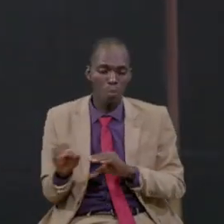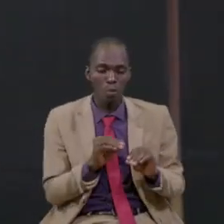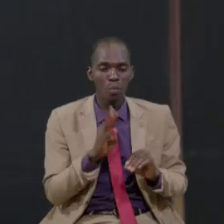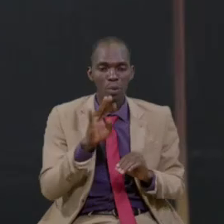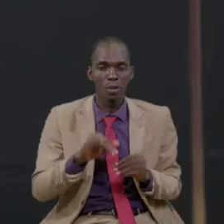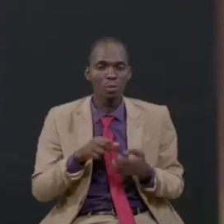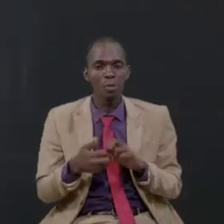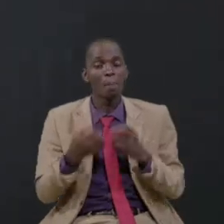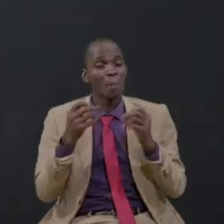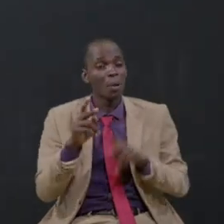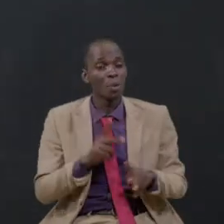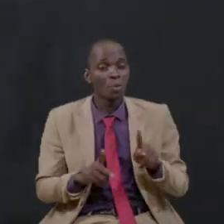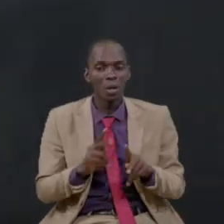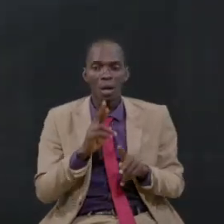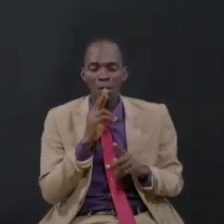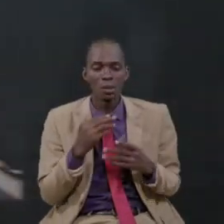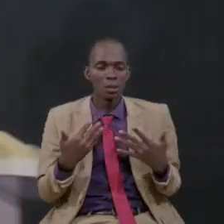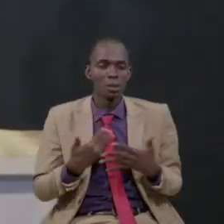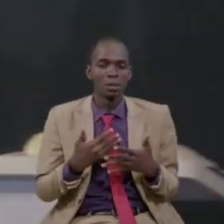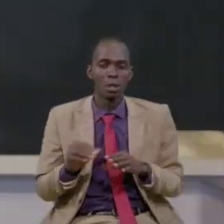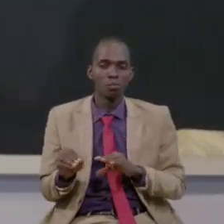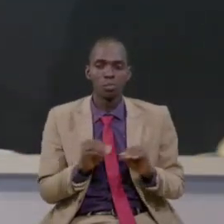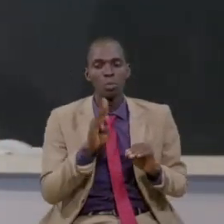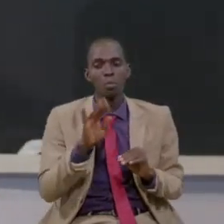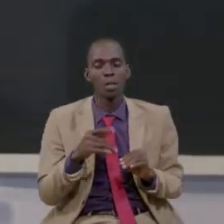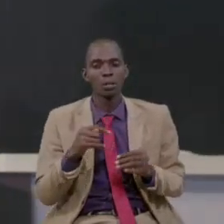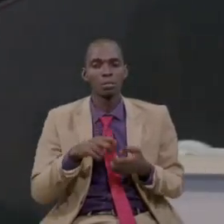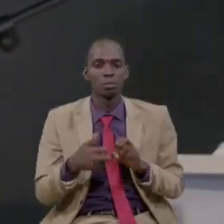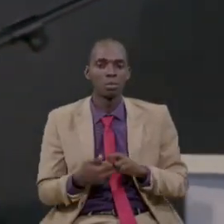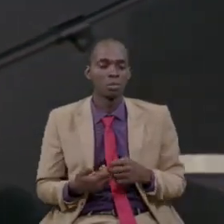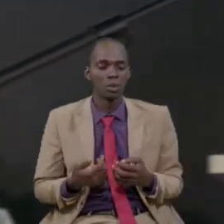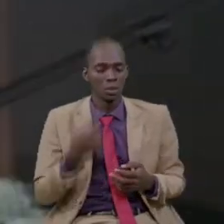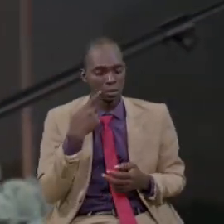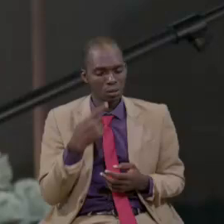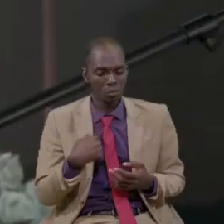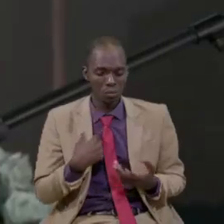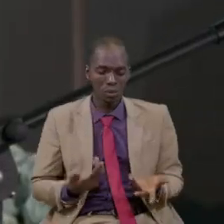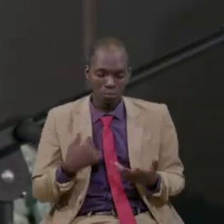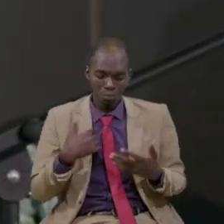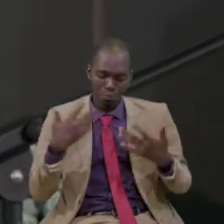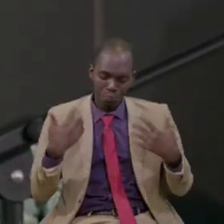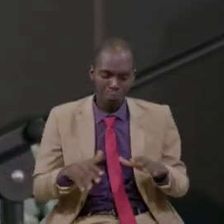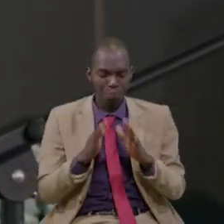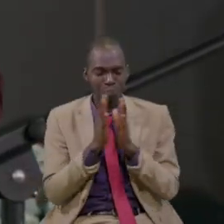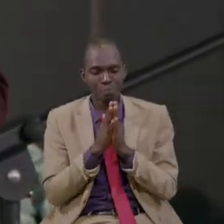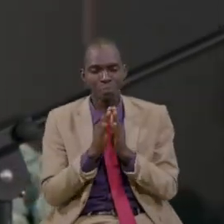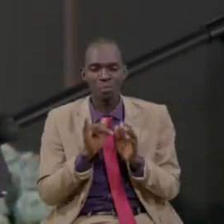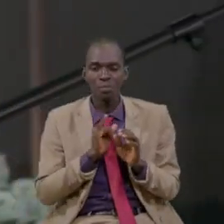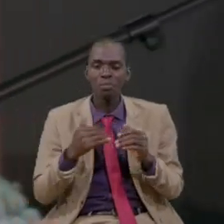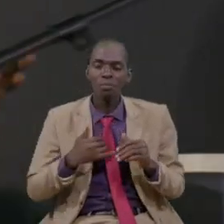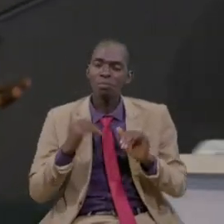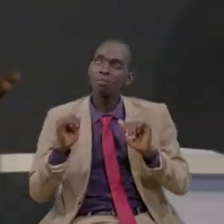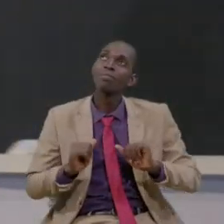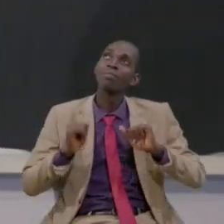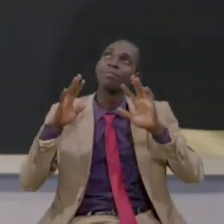moved by the mountain. Here I am, I've prayed, I've consecrated, I've given all. And